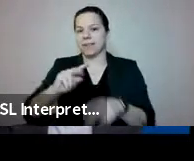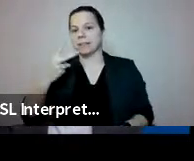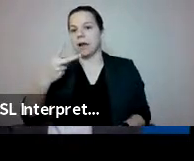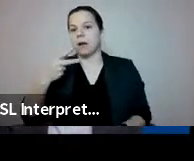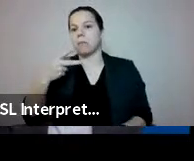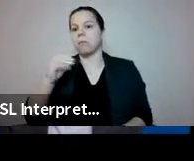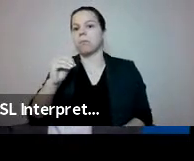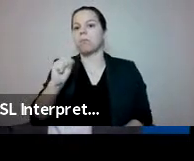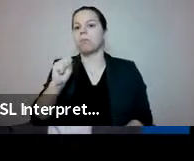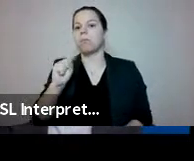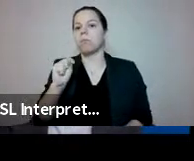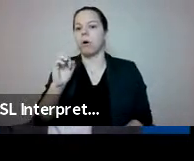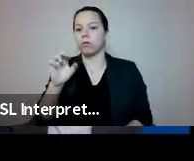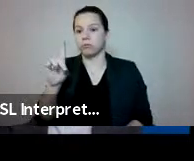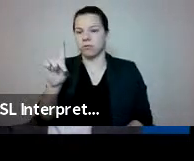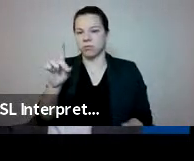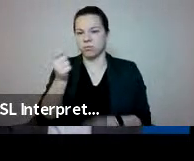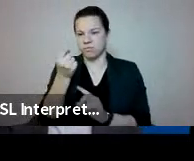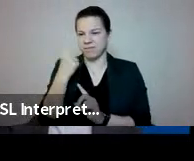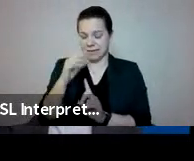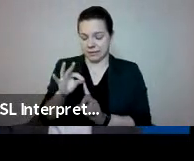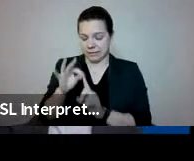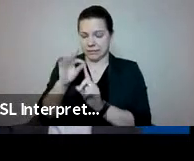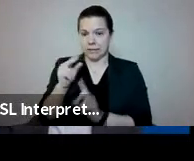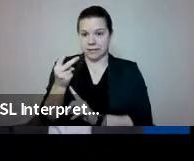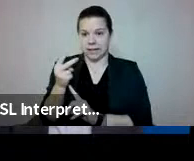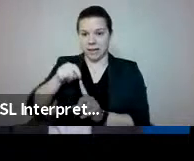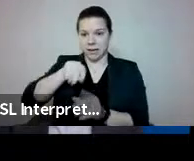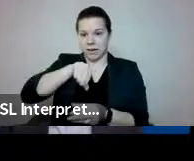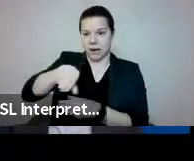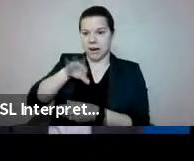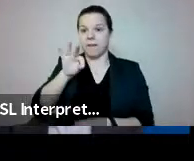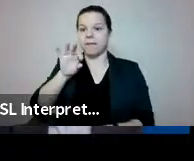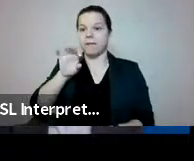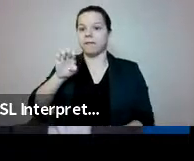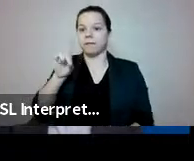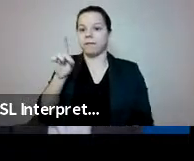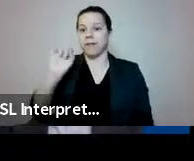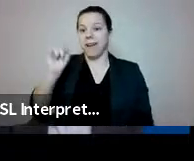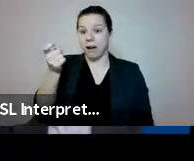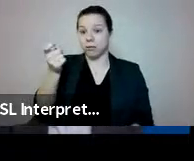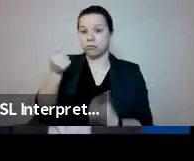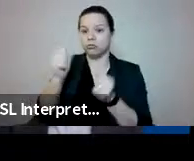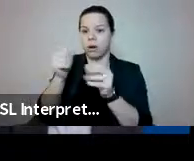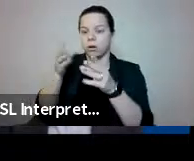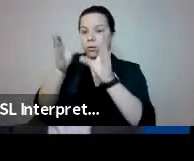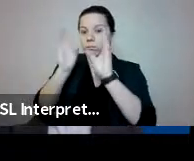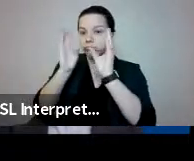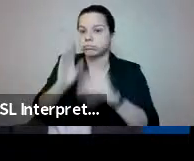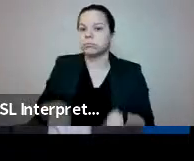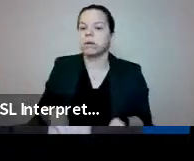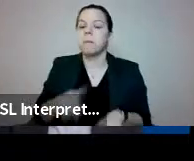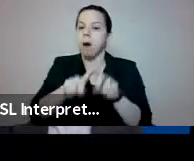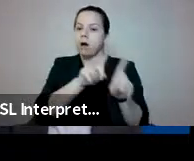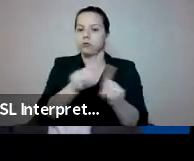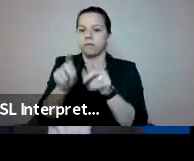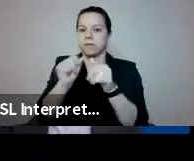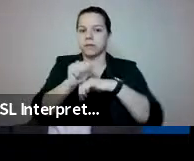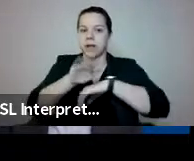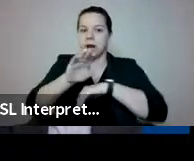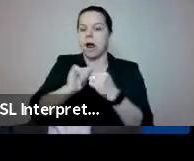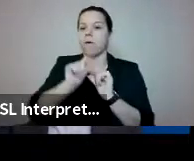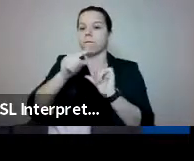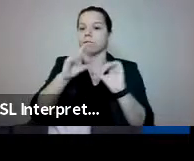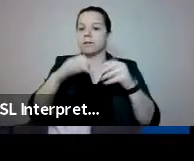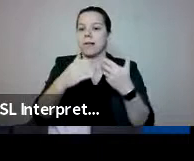With the exception of the second survey package, which utilized FedEx to catch the household's attention, The survey mailings were sent via first-class postal